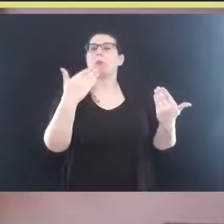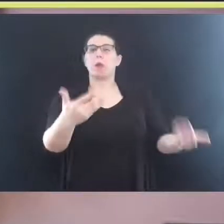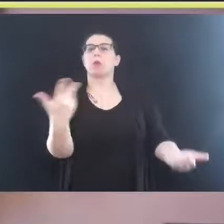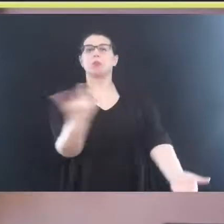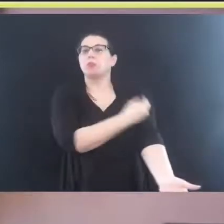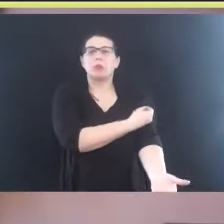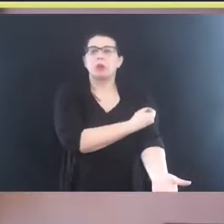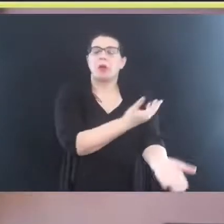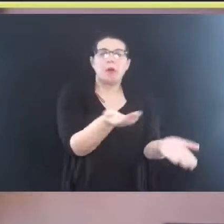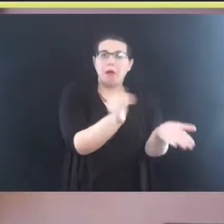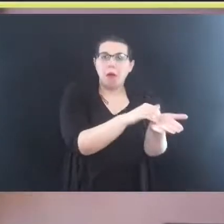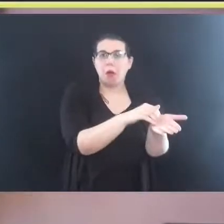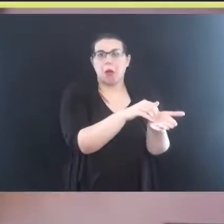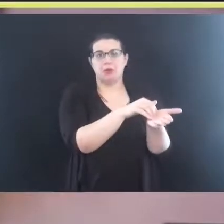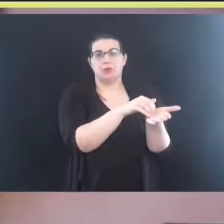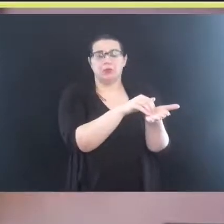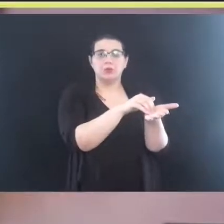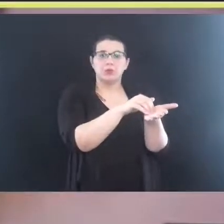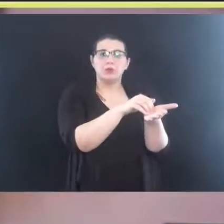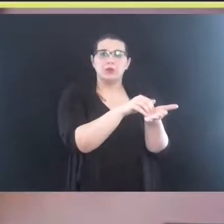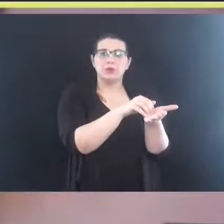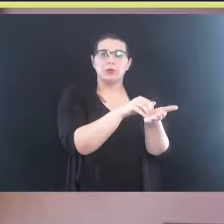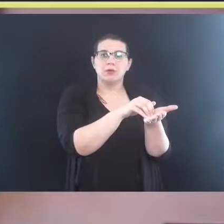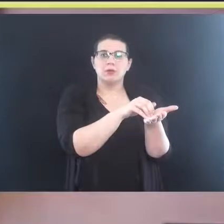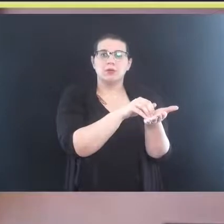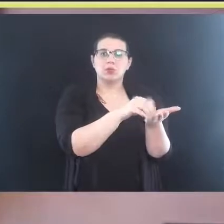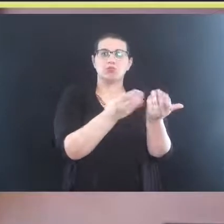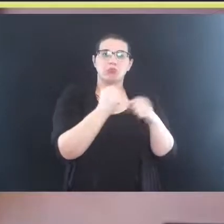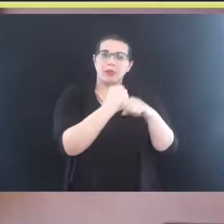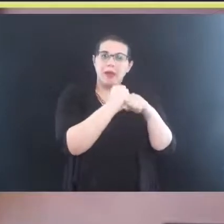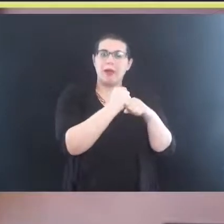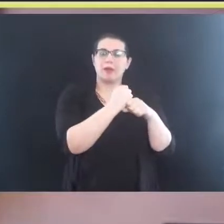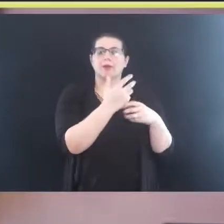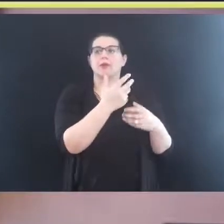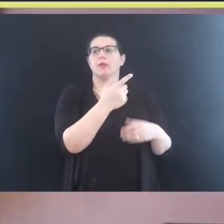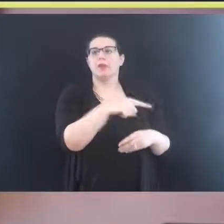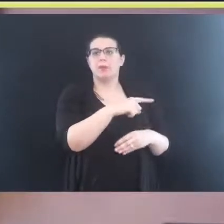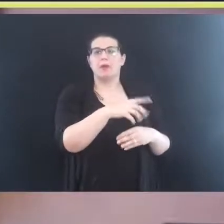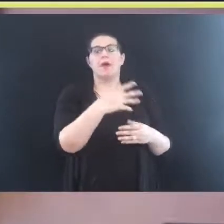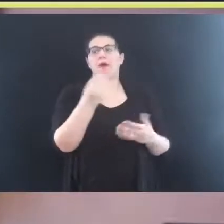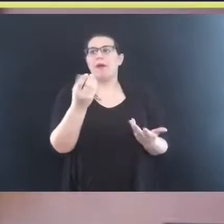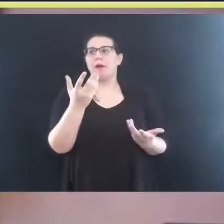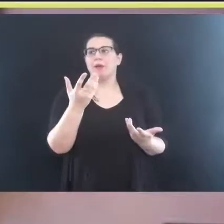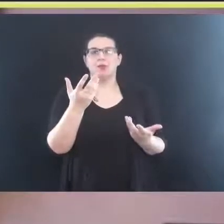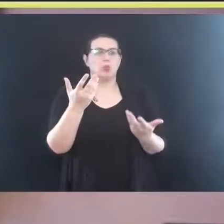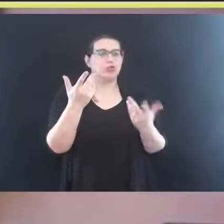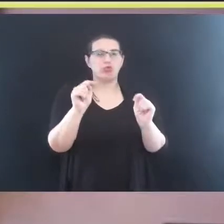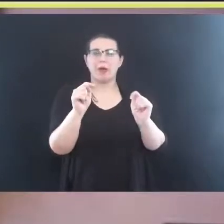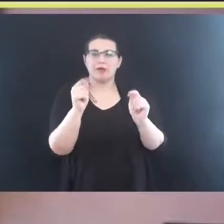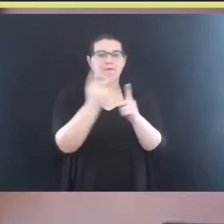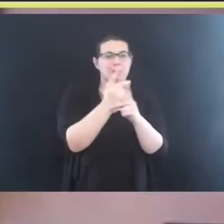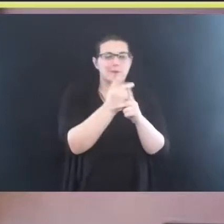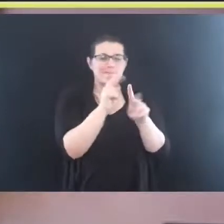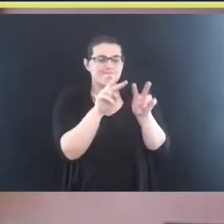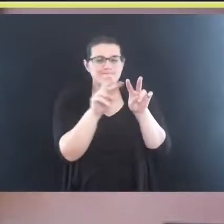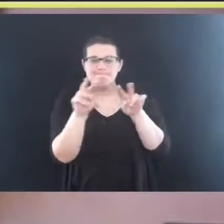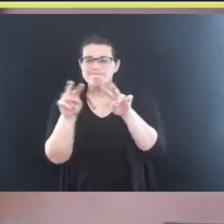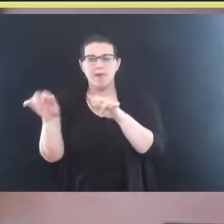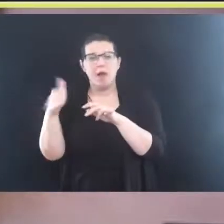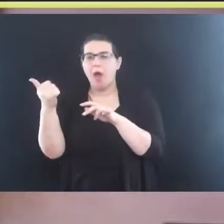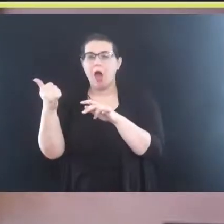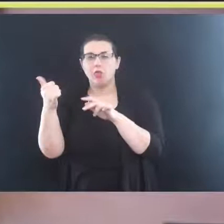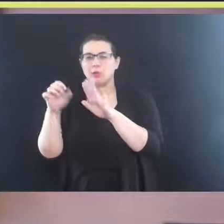that, sort of imprimatur, and we'll look to try to gauge what those other levels are so that we can